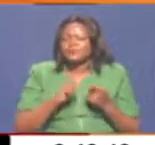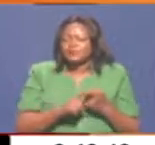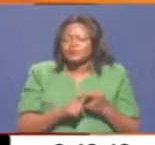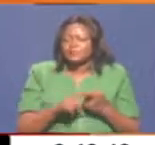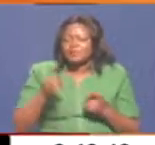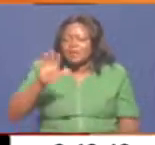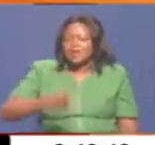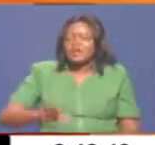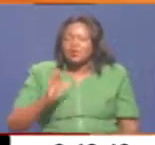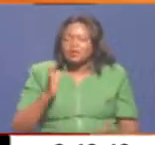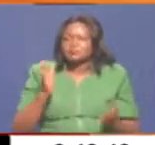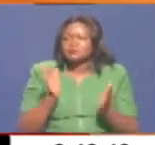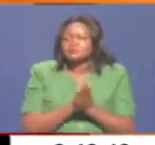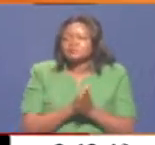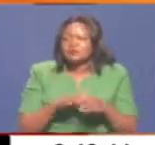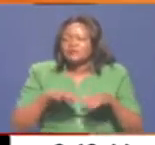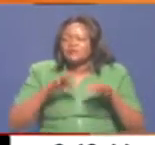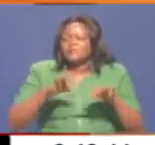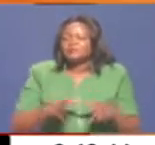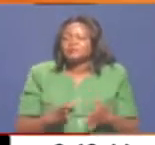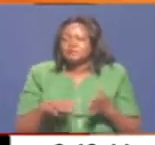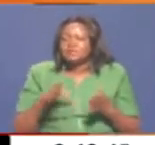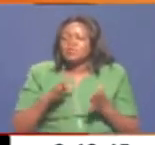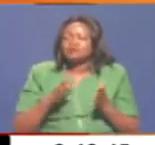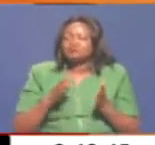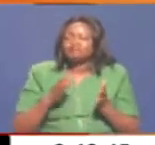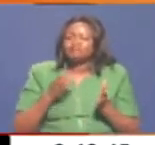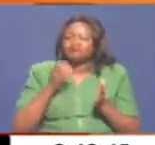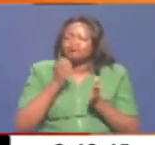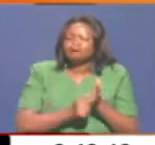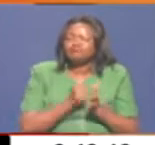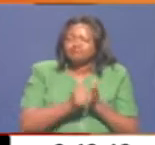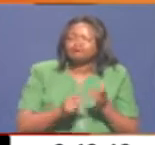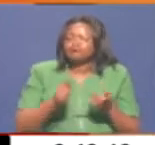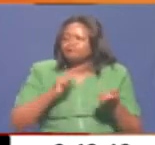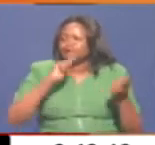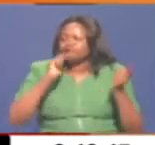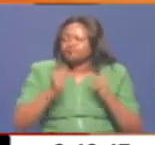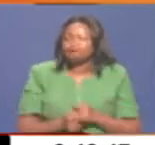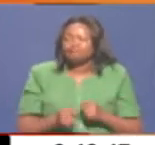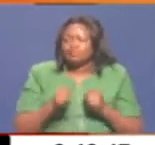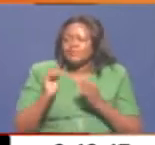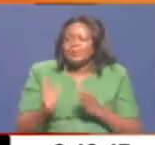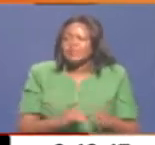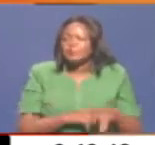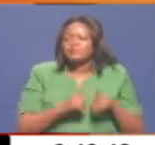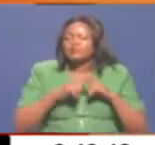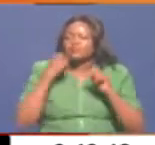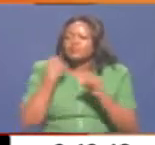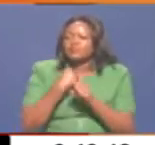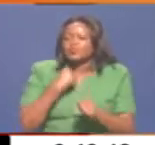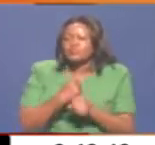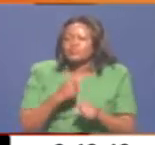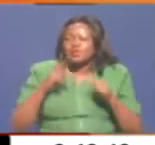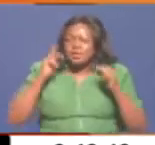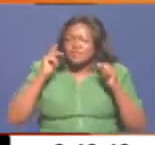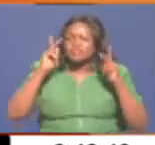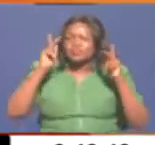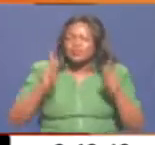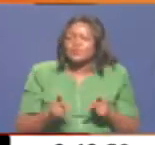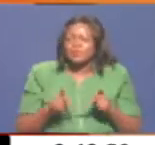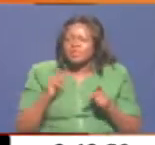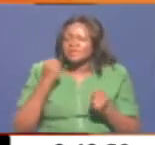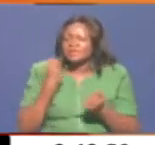industries and farms along the railways in its revival plans as it looks to restart operations to Kisumu this